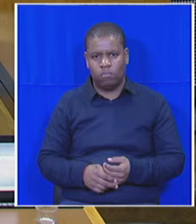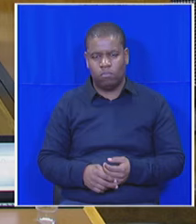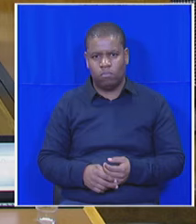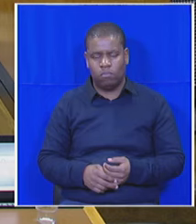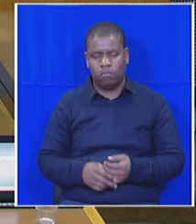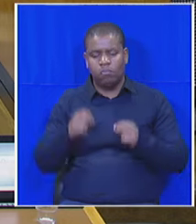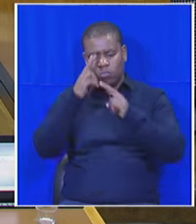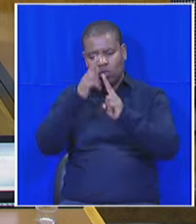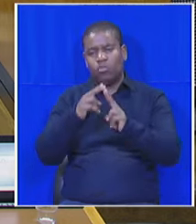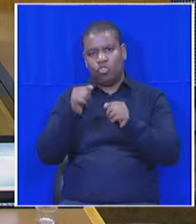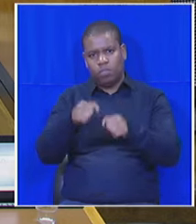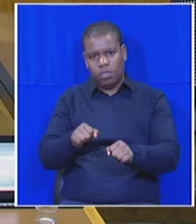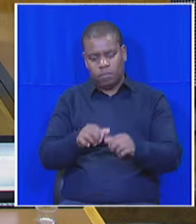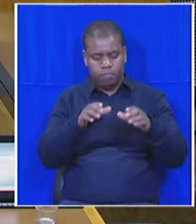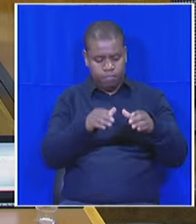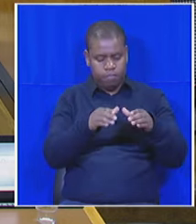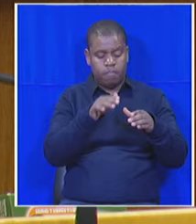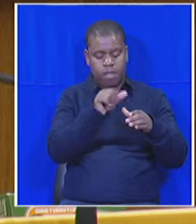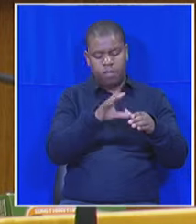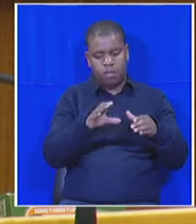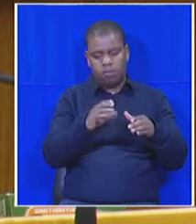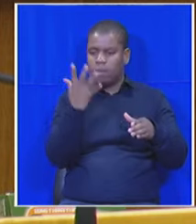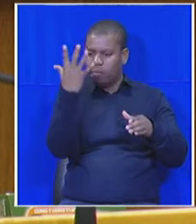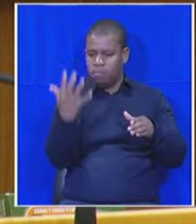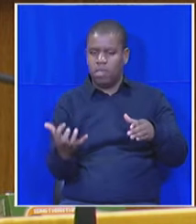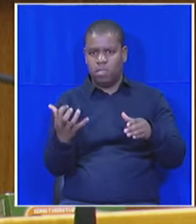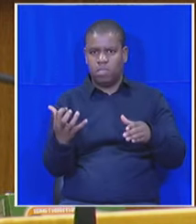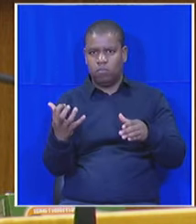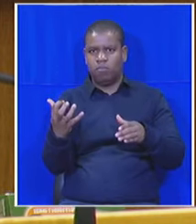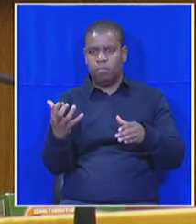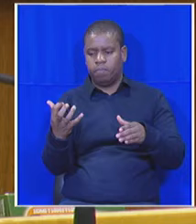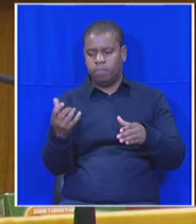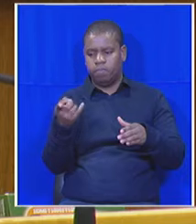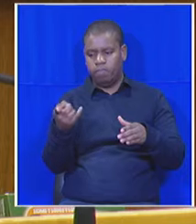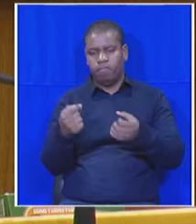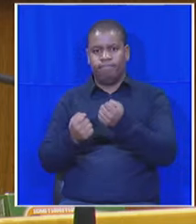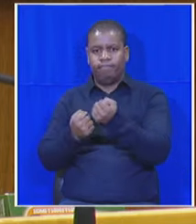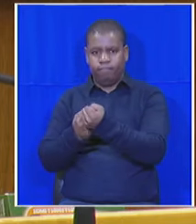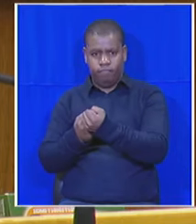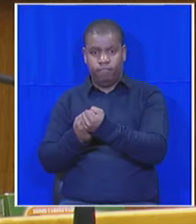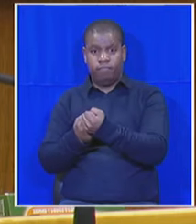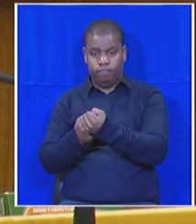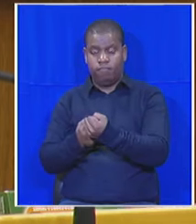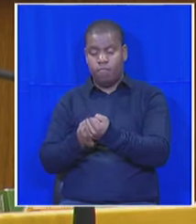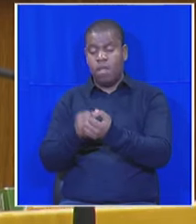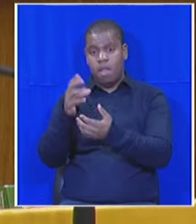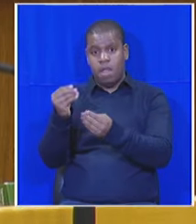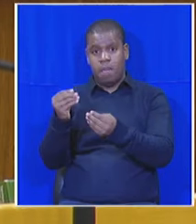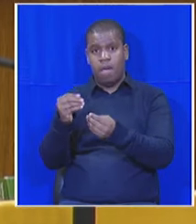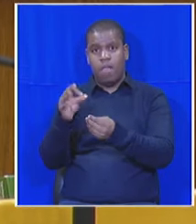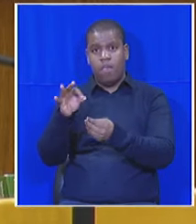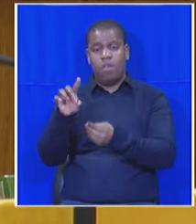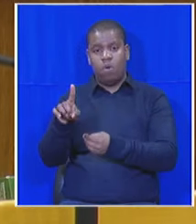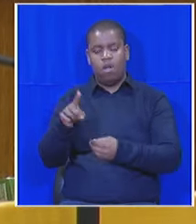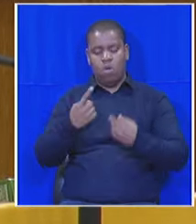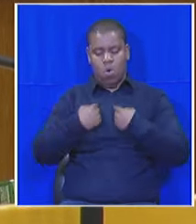Honorable Chairperson, the ANC supports budget vote number 31. We believe